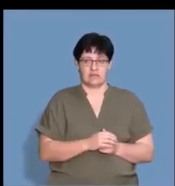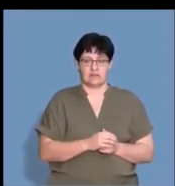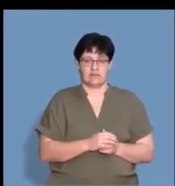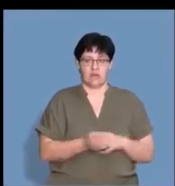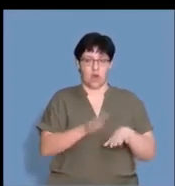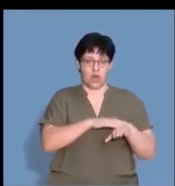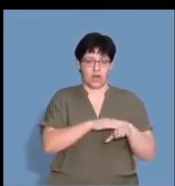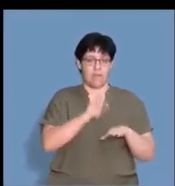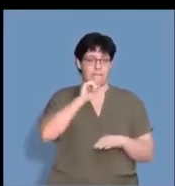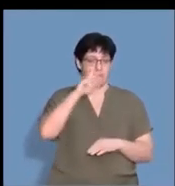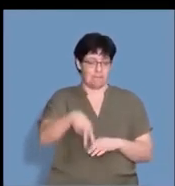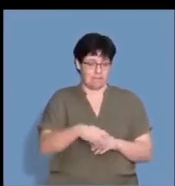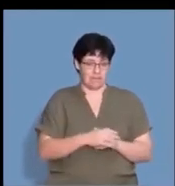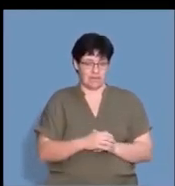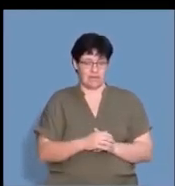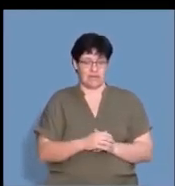on the map